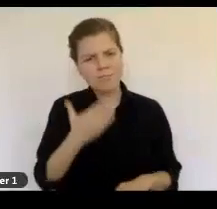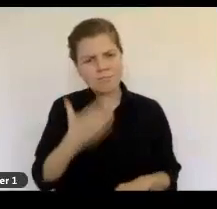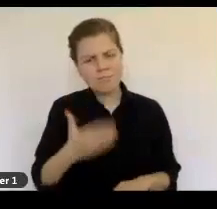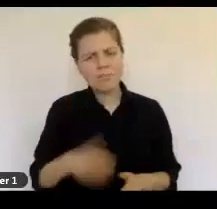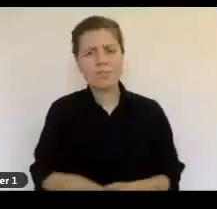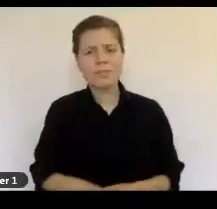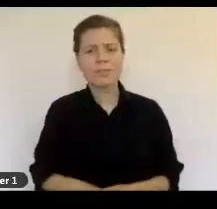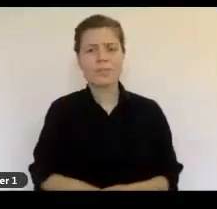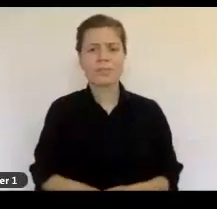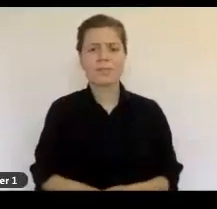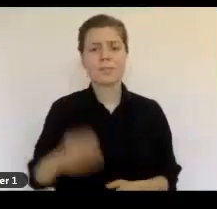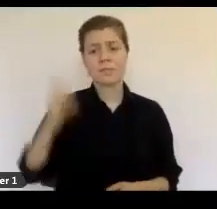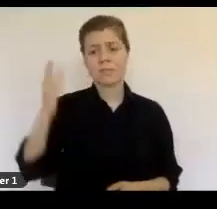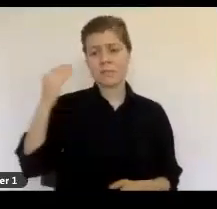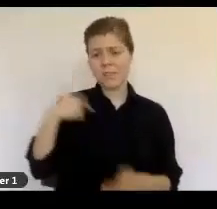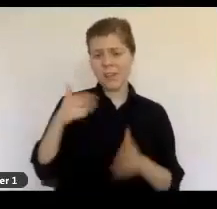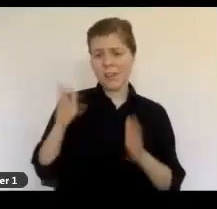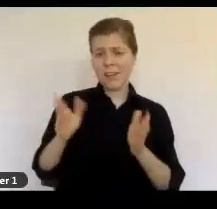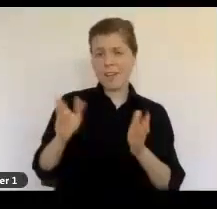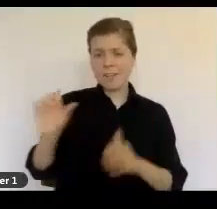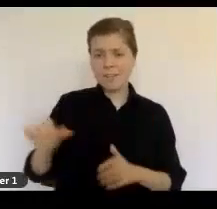at that for the moment. Thanks.